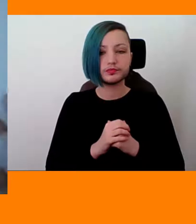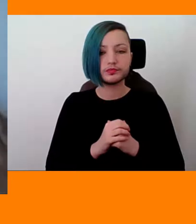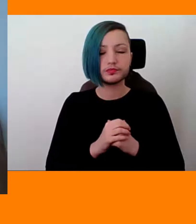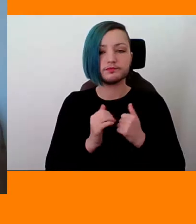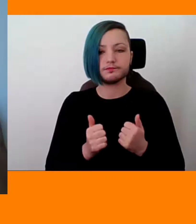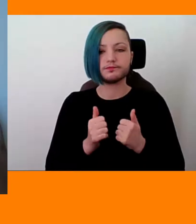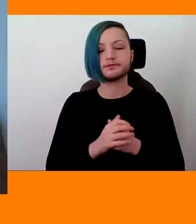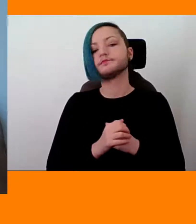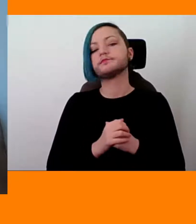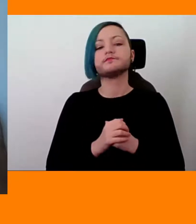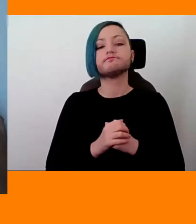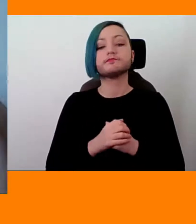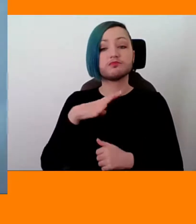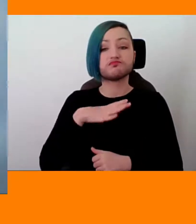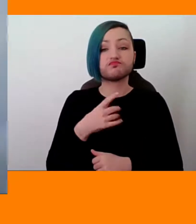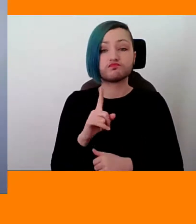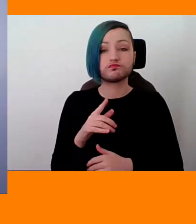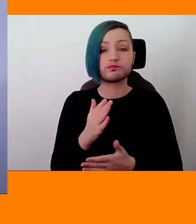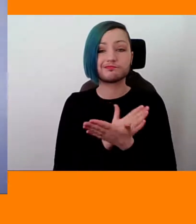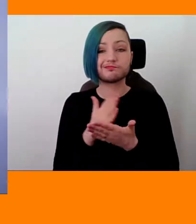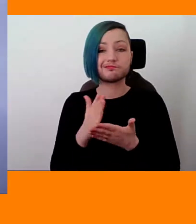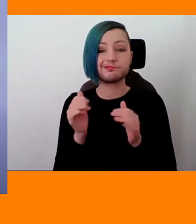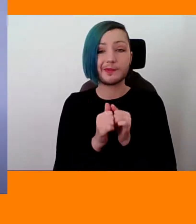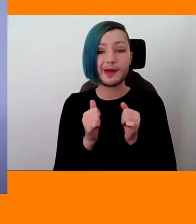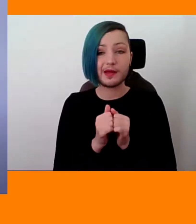So all you need for this is just a plain piece of paper.